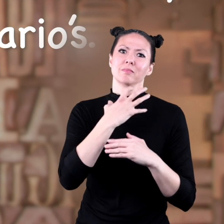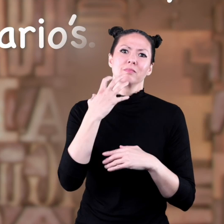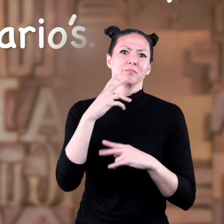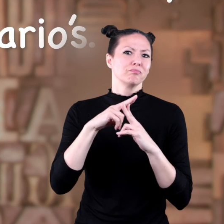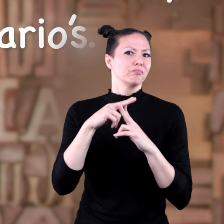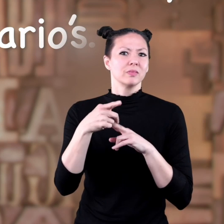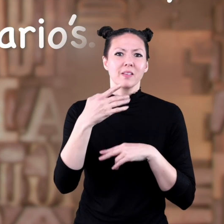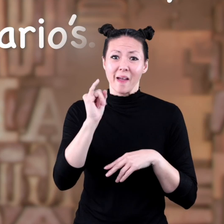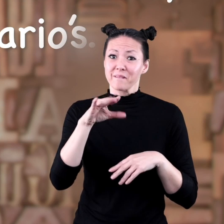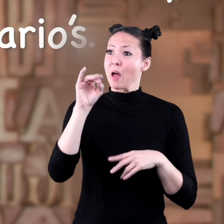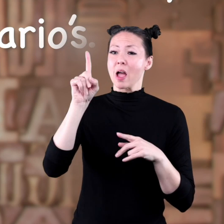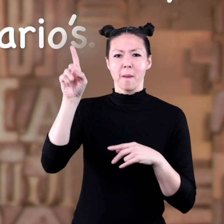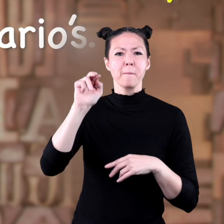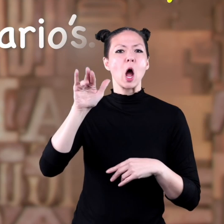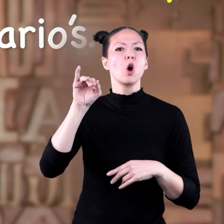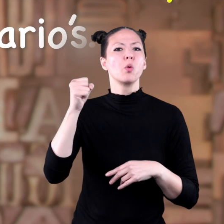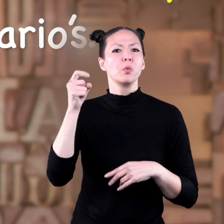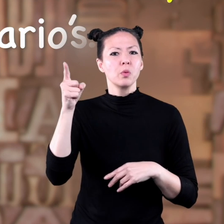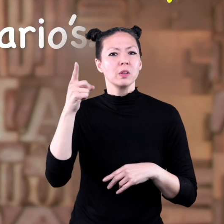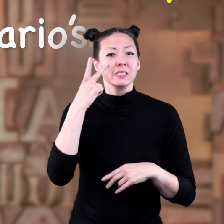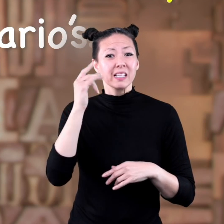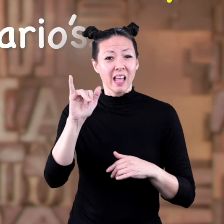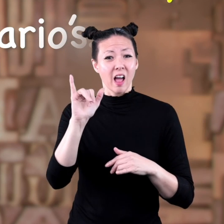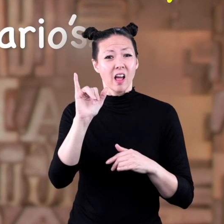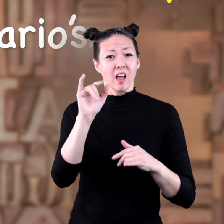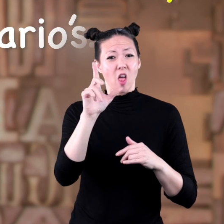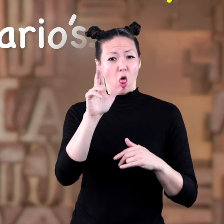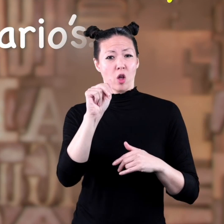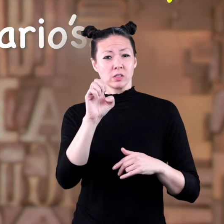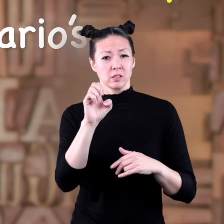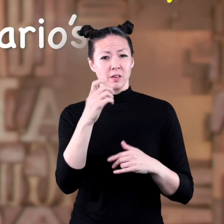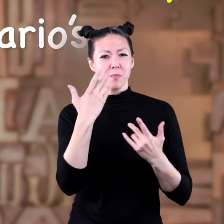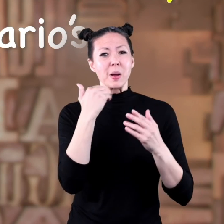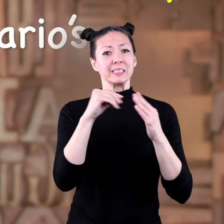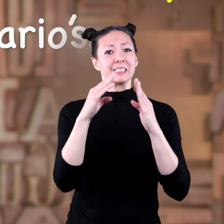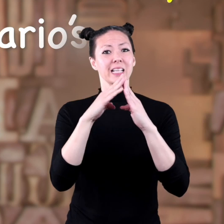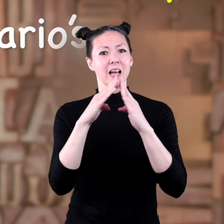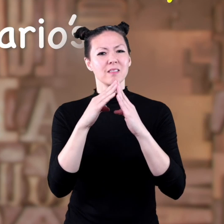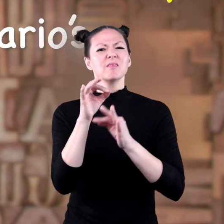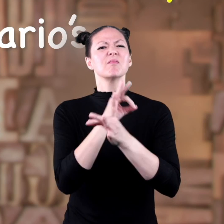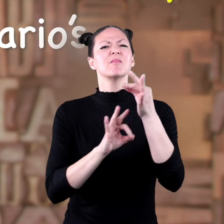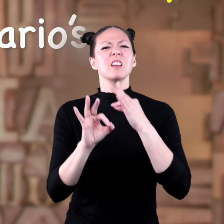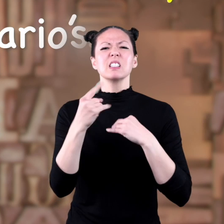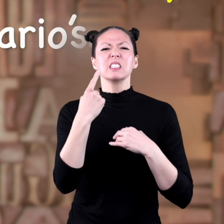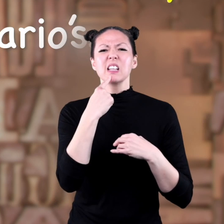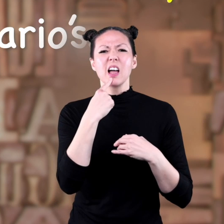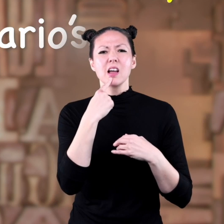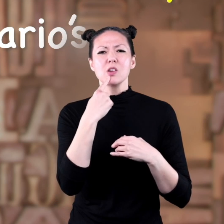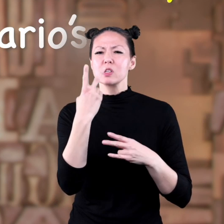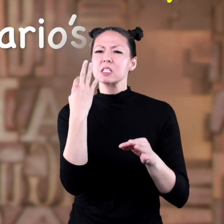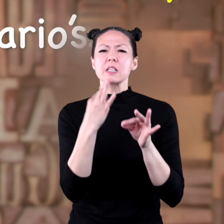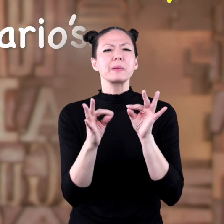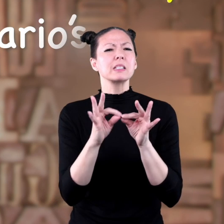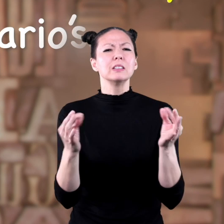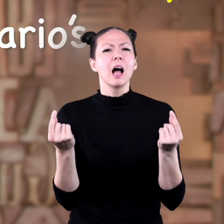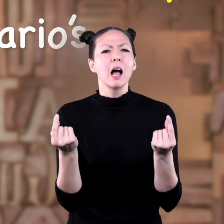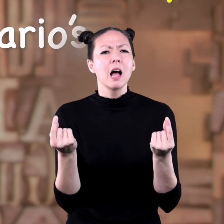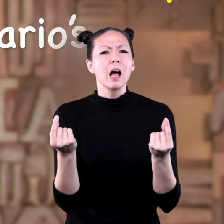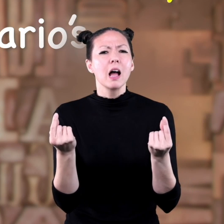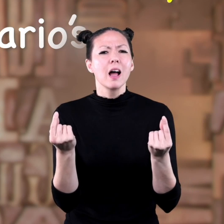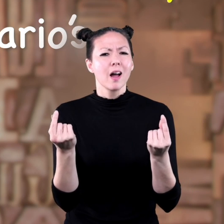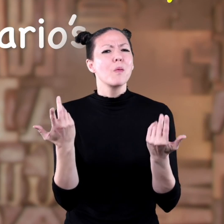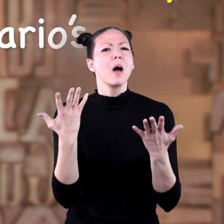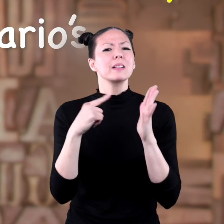can only be found at Mario's. See how the clause, which is the best in town, was used instead of just saying two simple